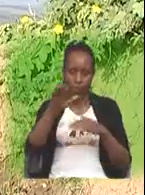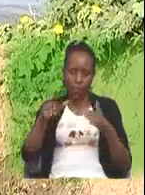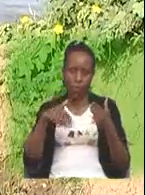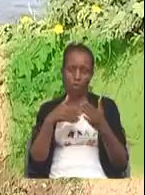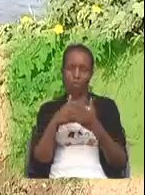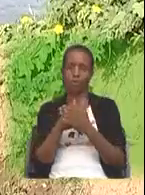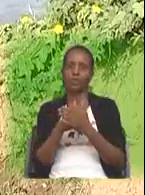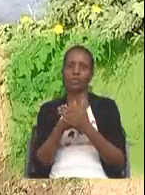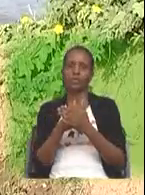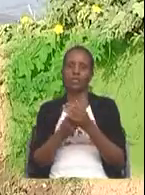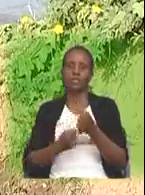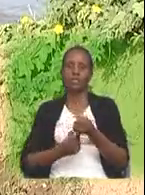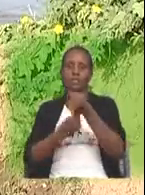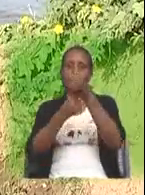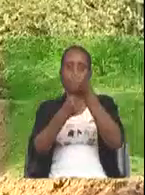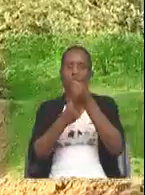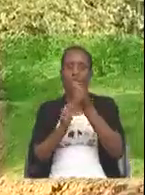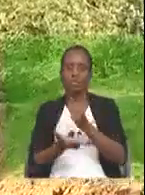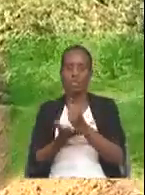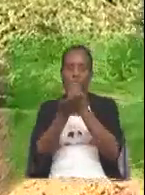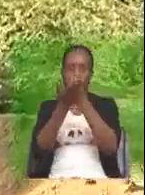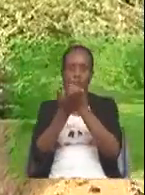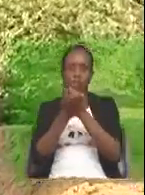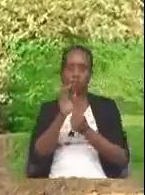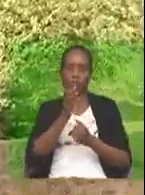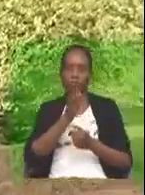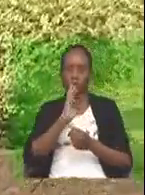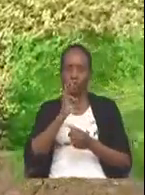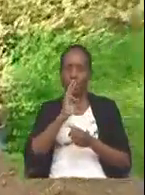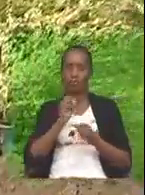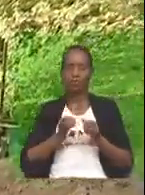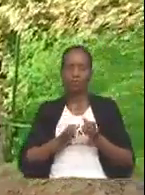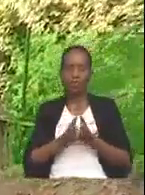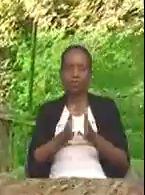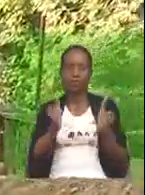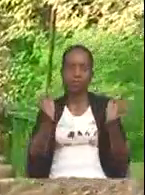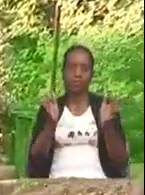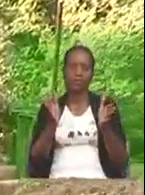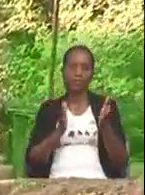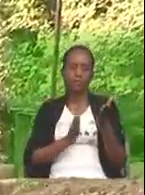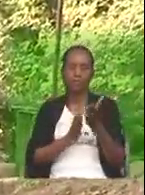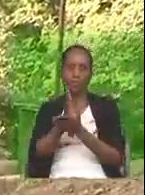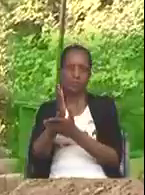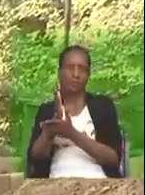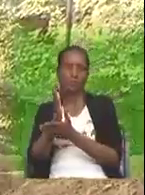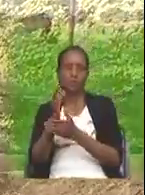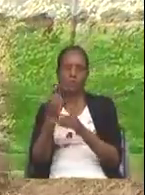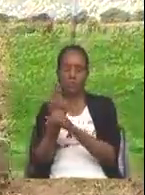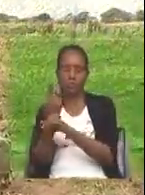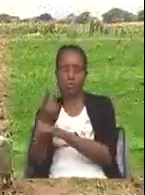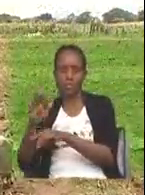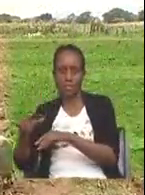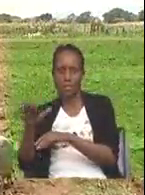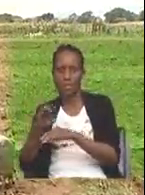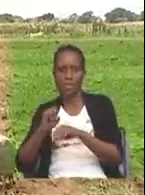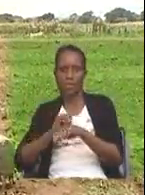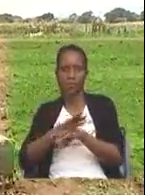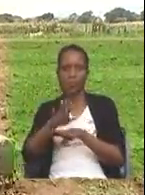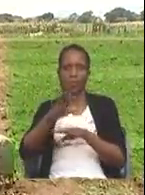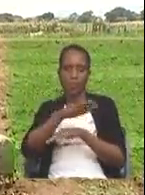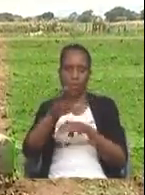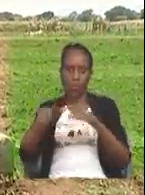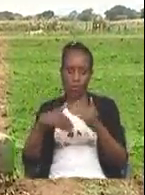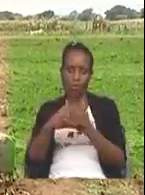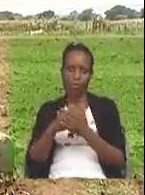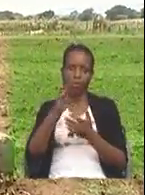All these interventions have enabled the irrigation water to be supplied at the required quantity and also to flow to all the